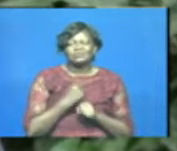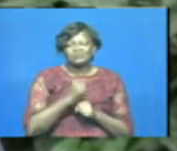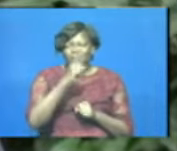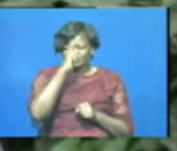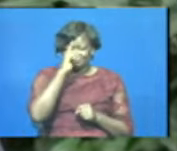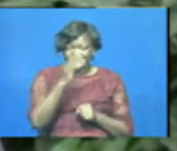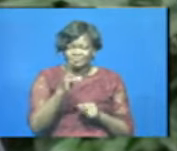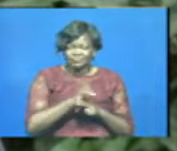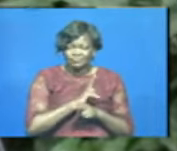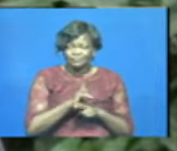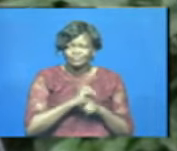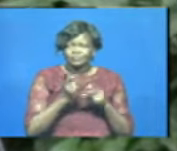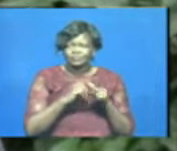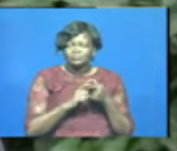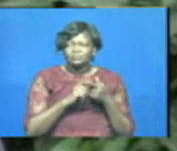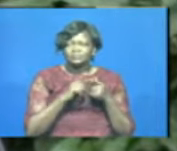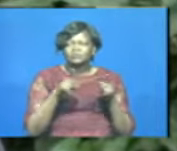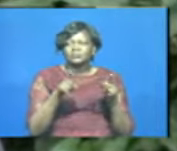same time,